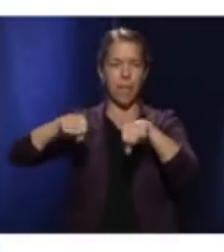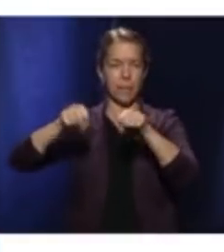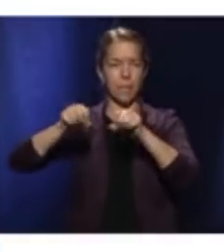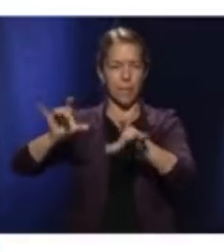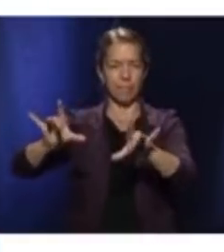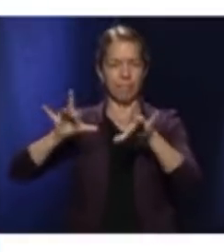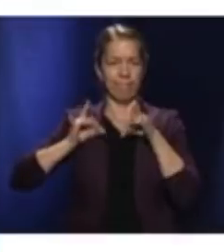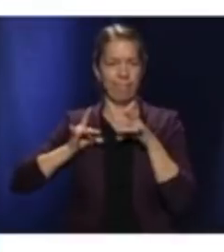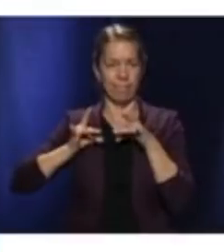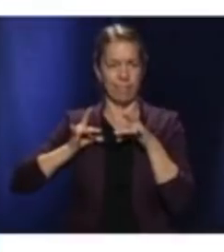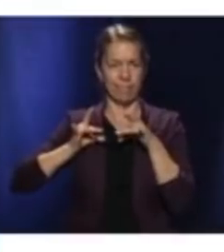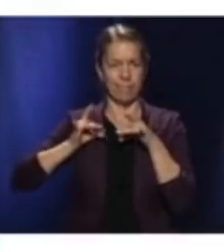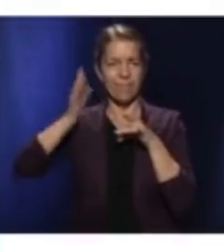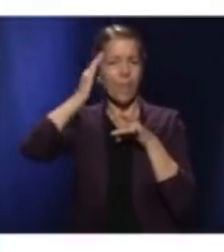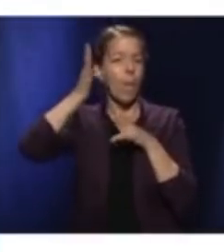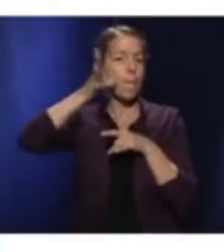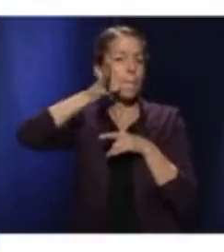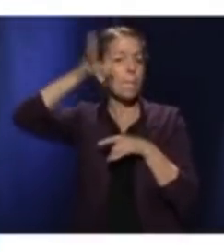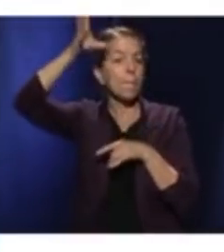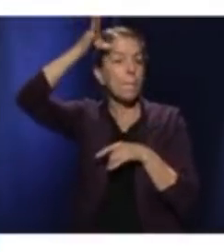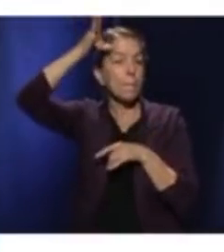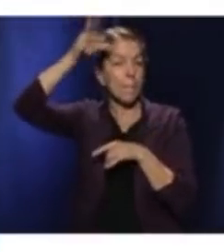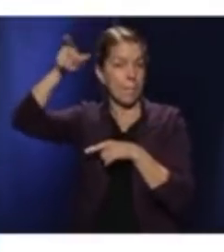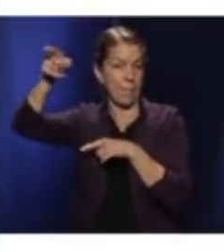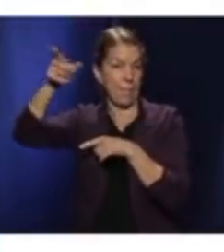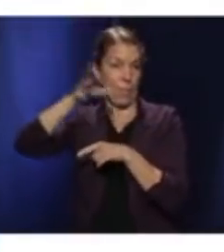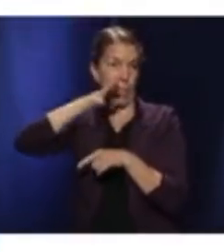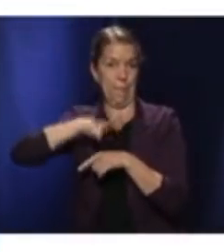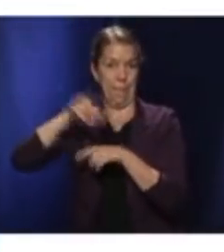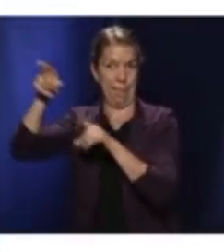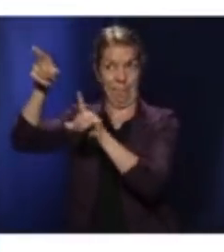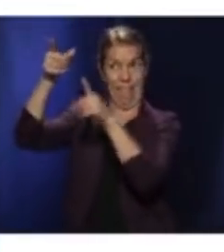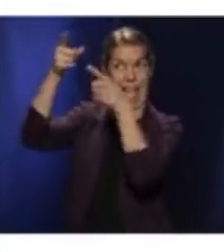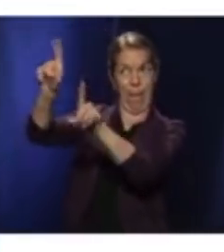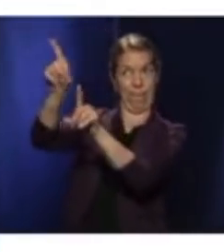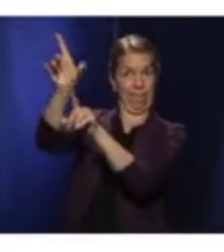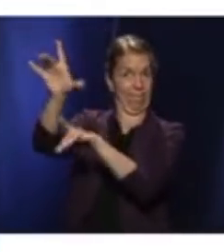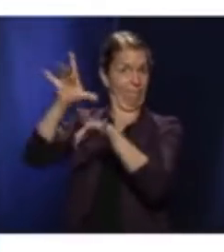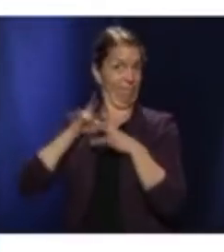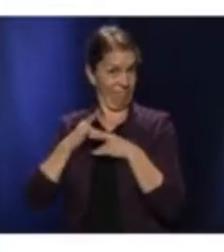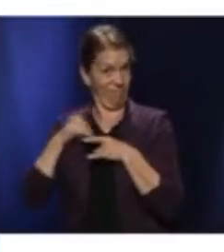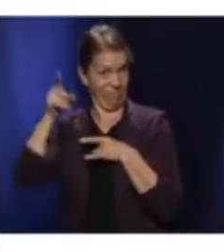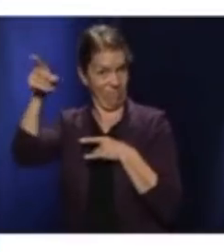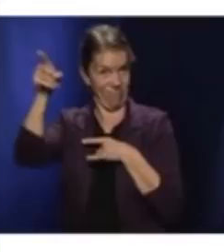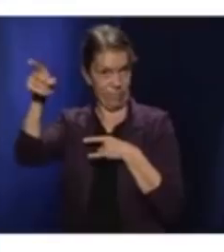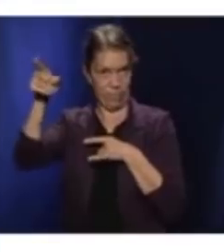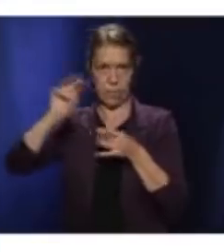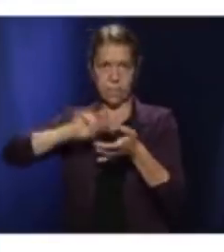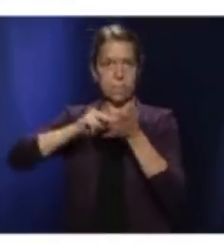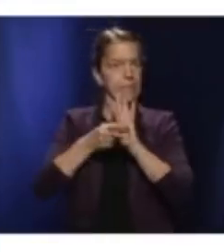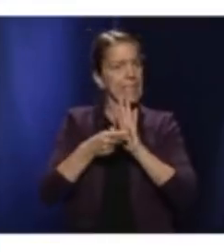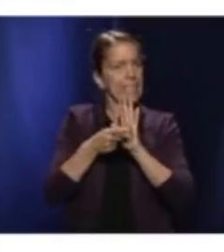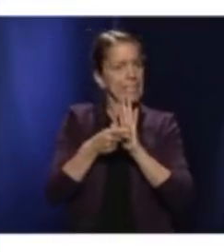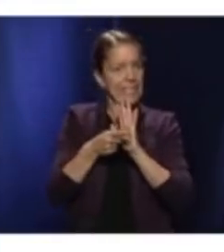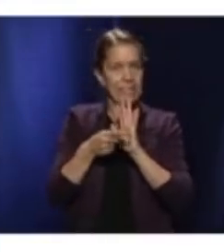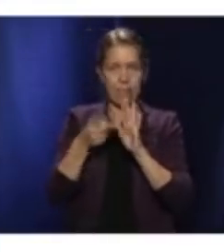if there is one thing that I would like people to retain today, it's in their hand, and we don't want to go there, and